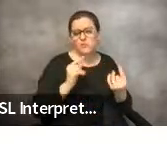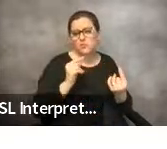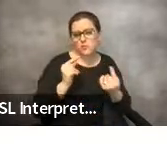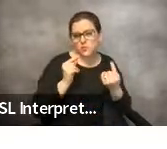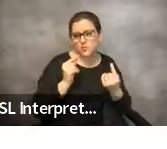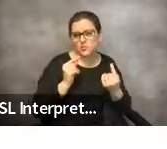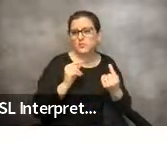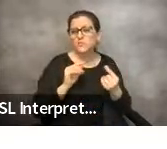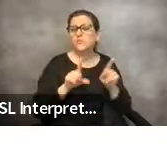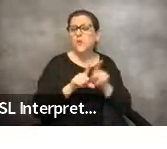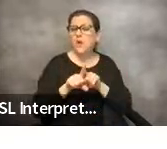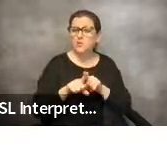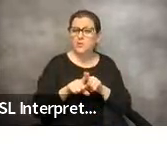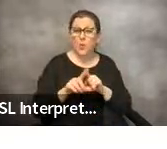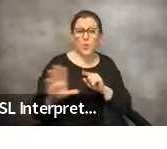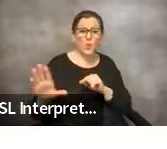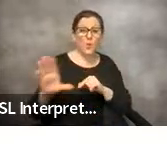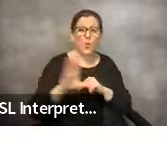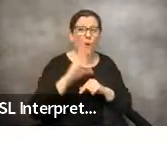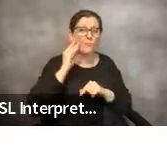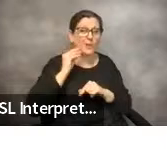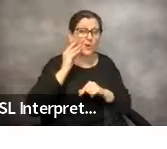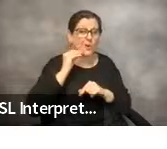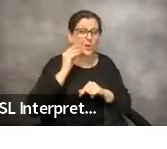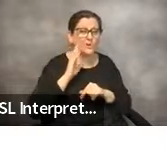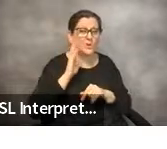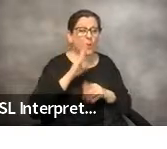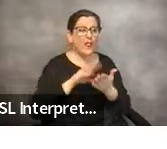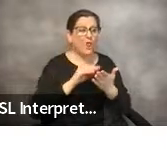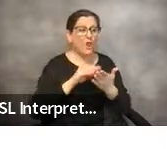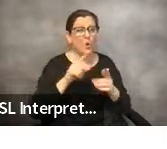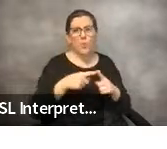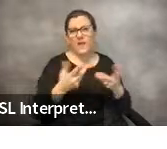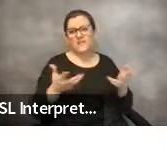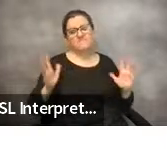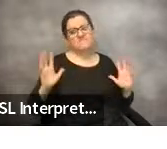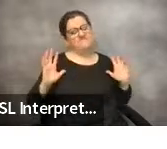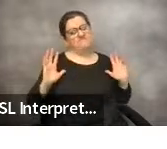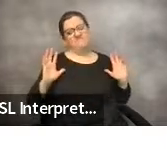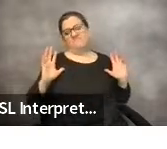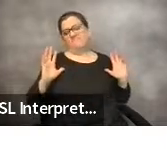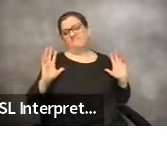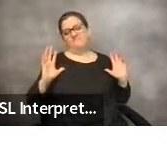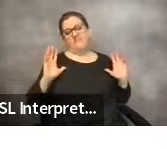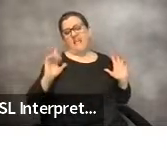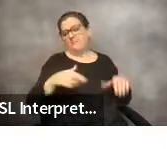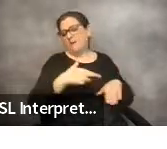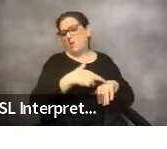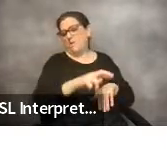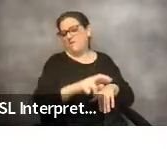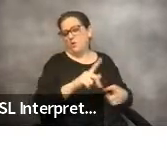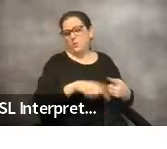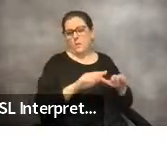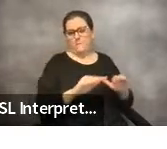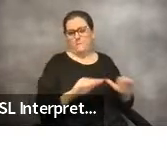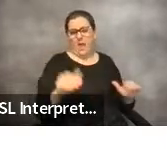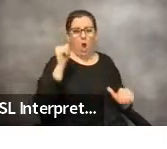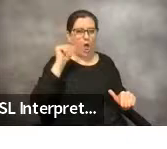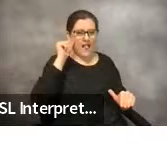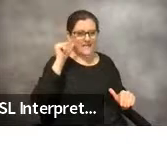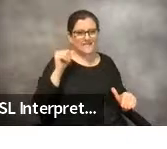it's also through experience, you'll learn when to call it and when it's time to refer. So I apologize, but we